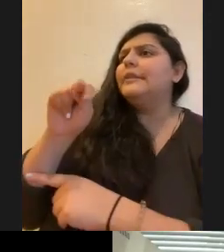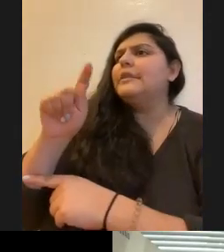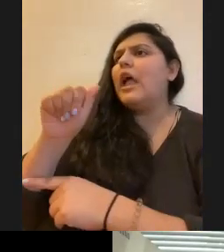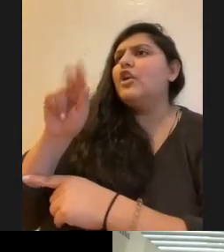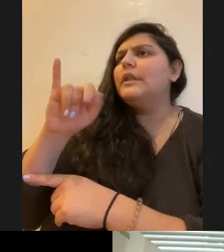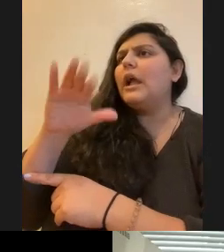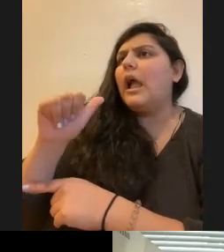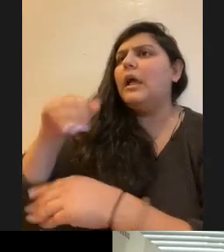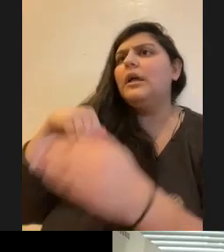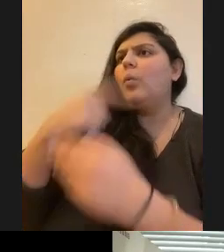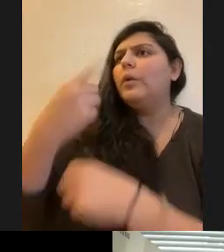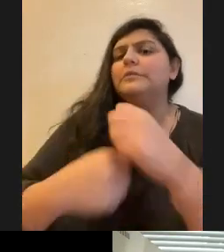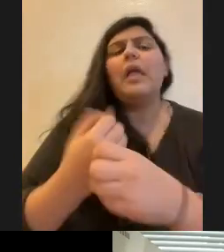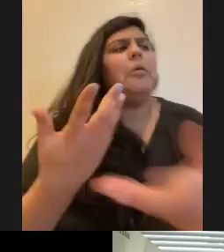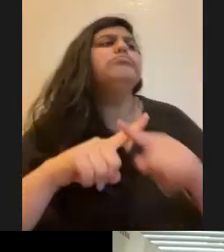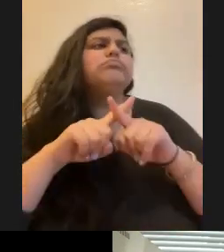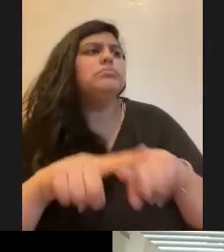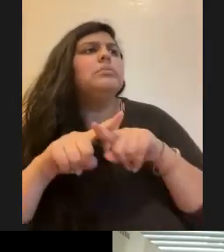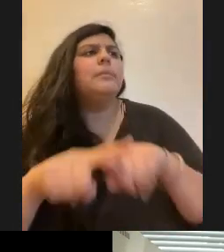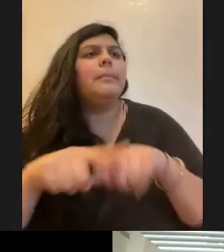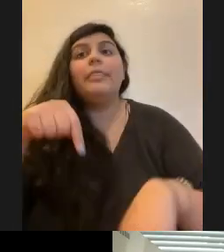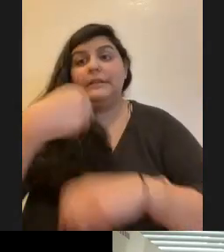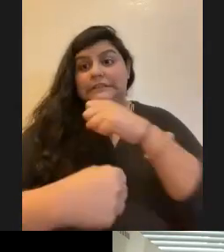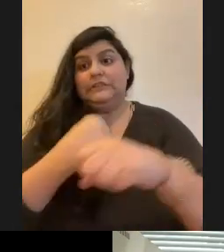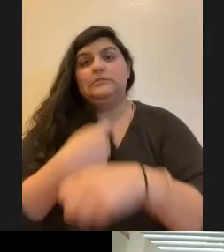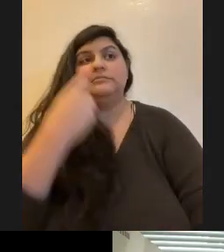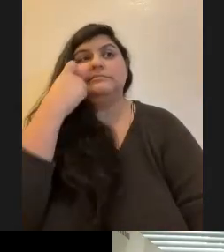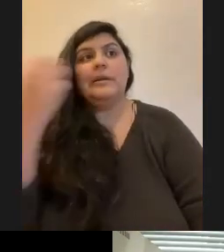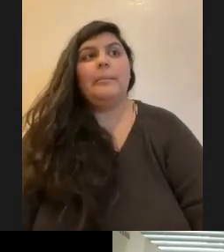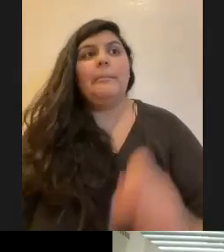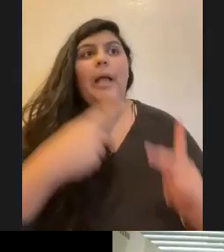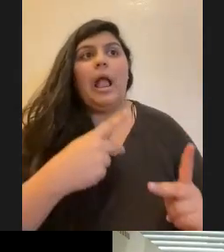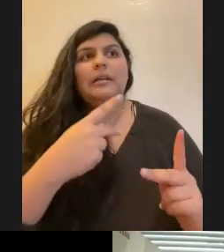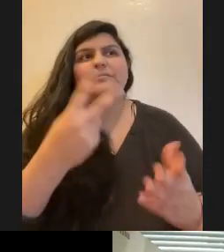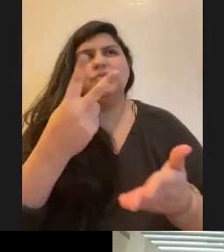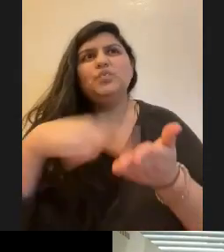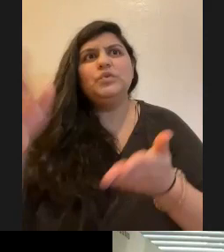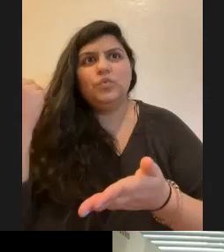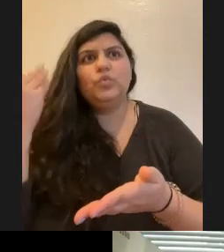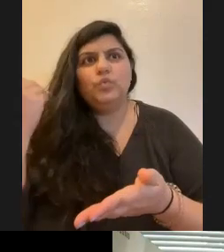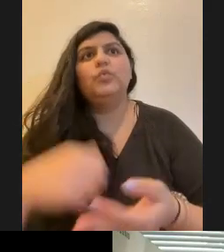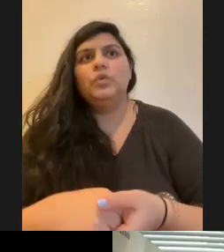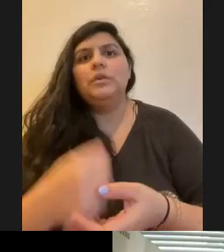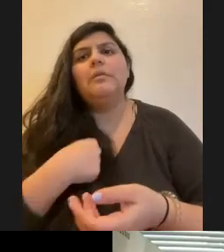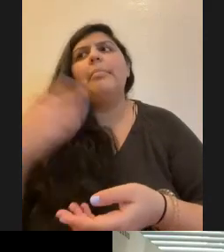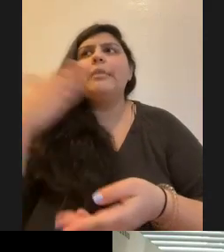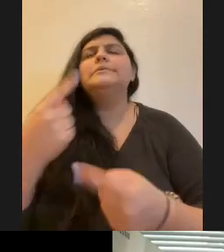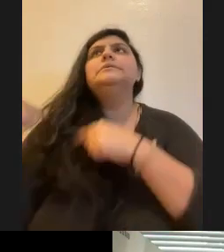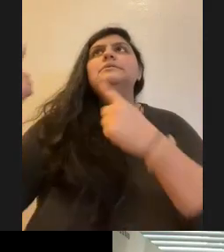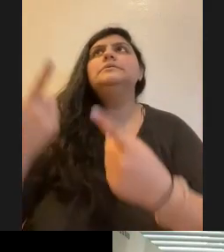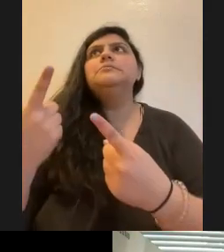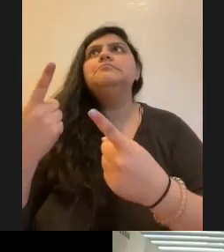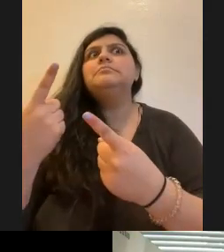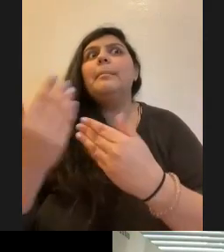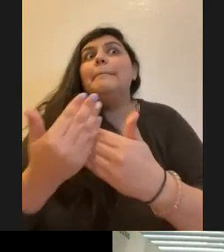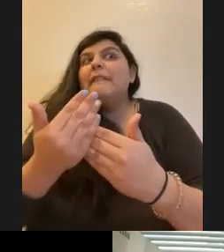It depends. So this year, I actually just got back a couple weeks ago, and I was there since right before